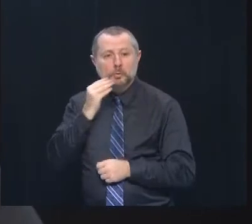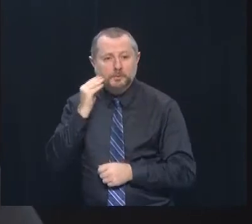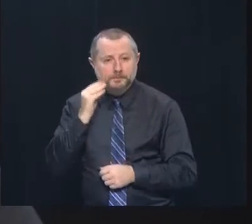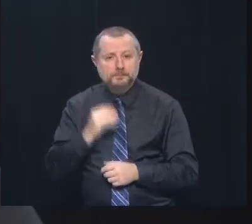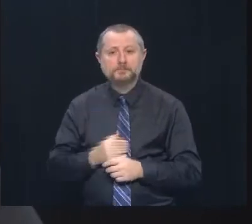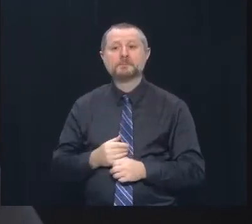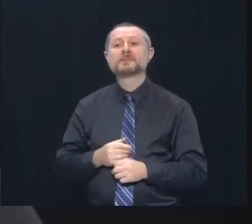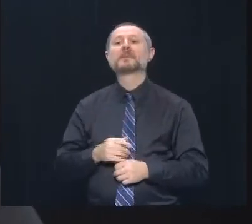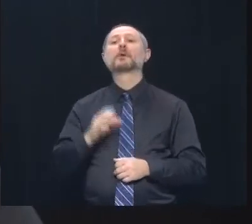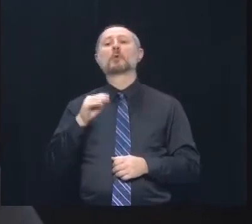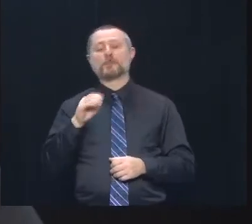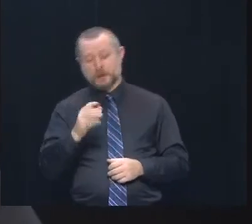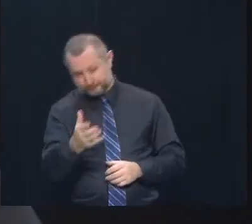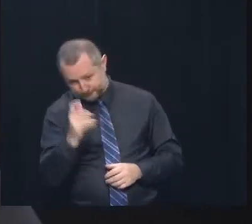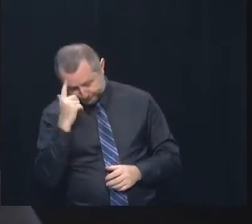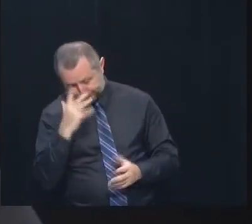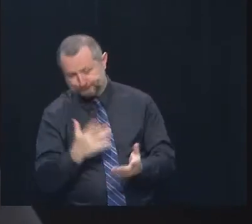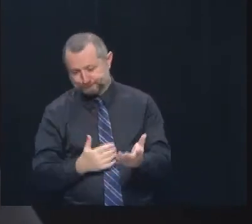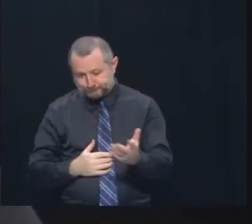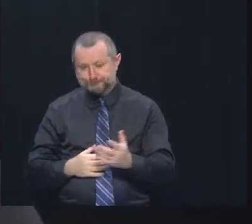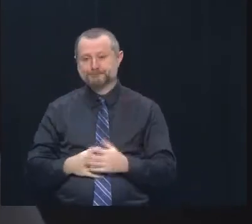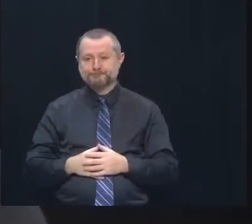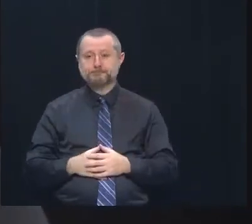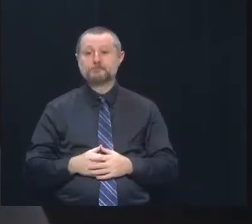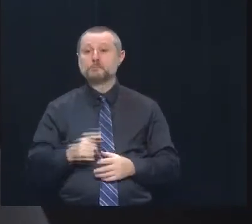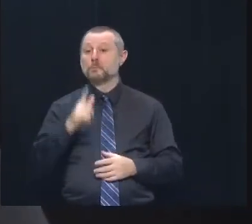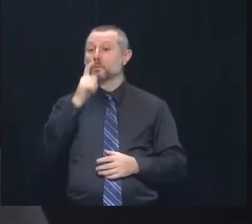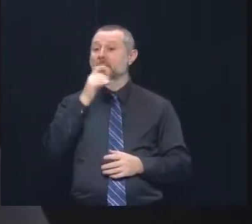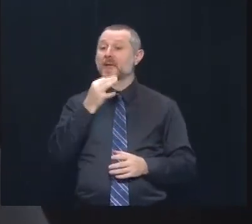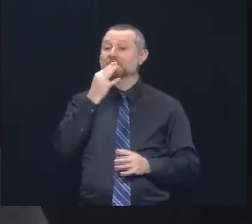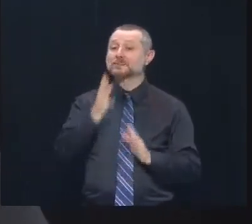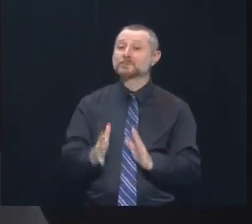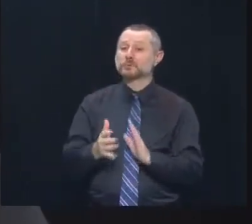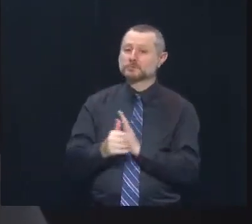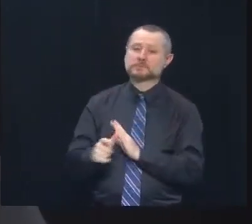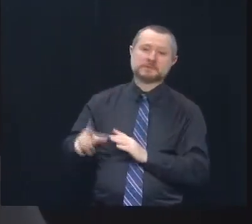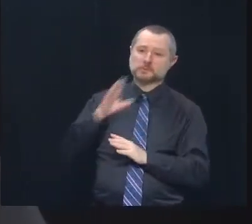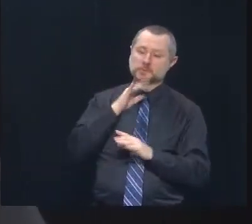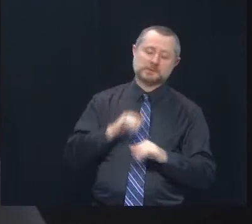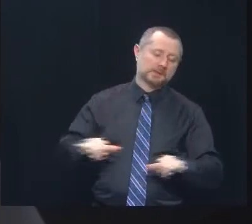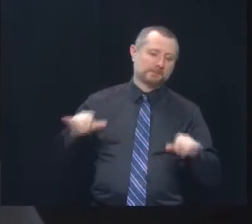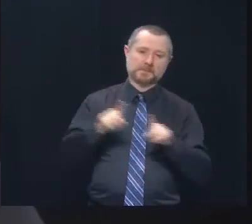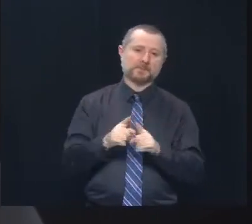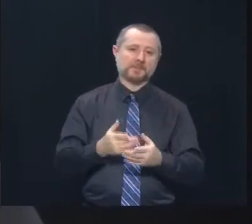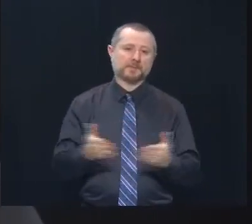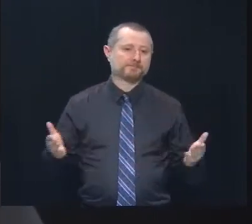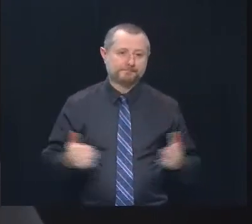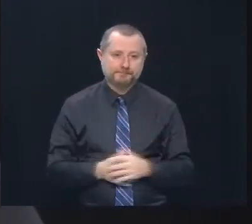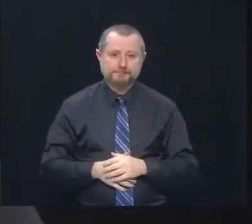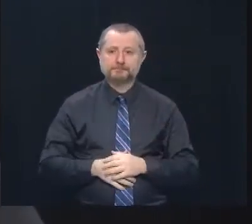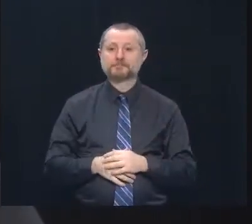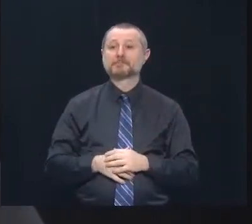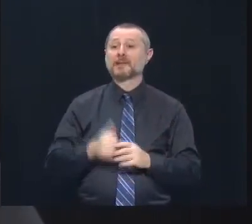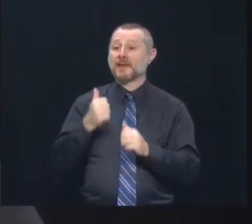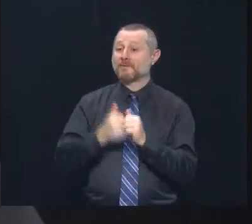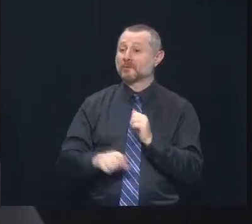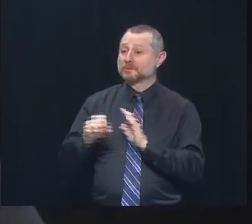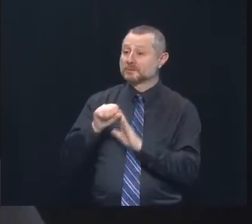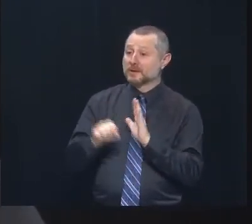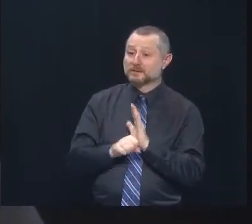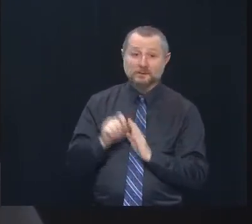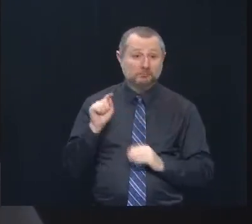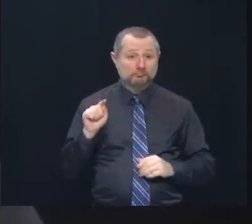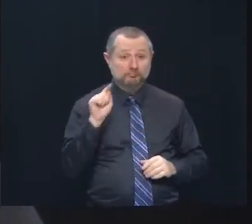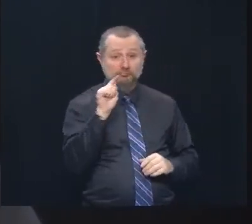Well, every expert says the same thing. Every expert, every state, right?